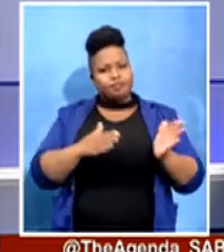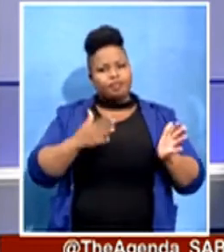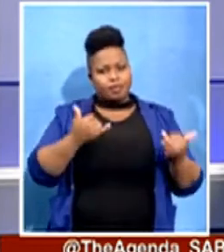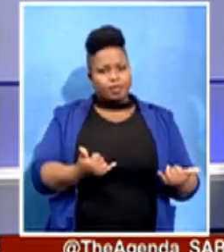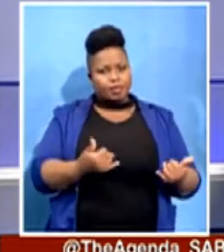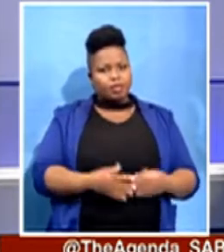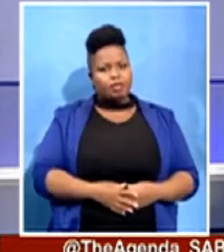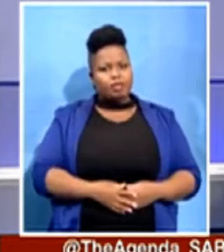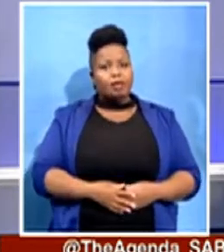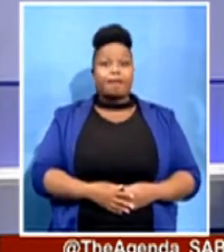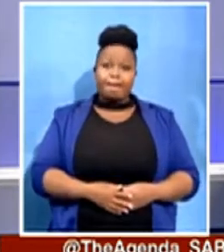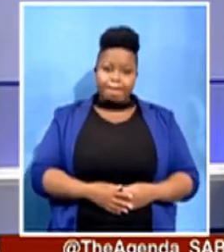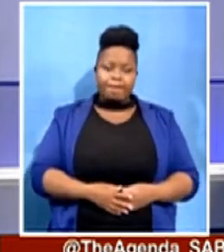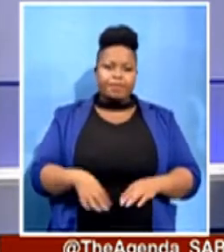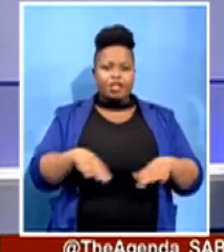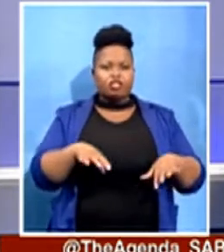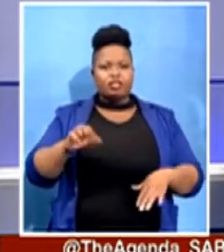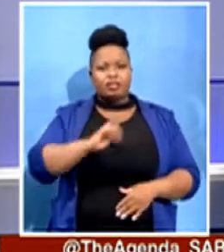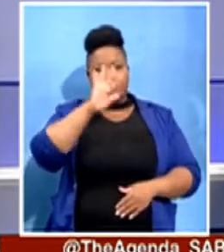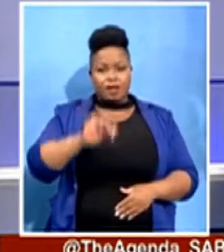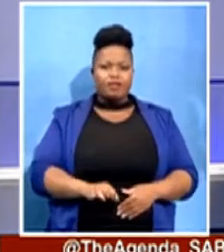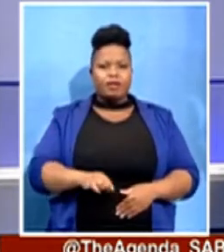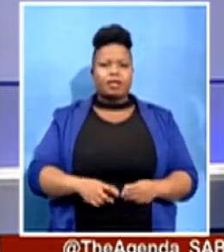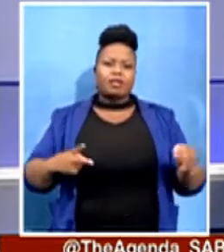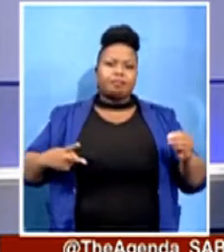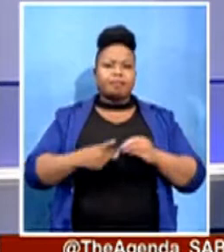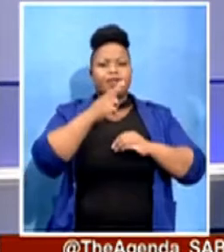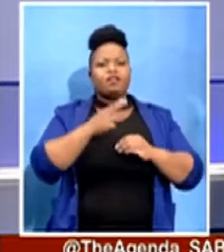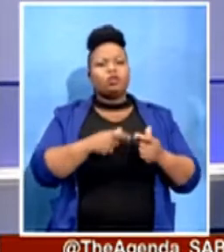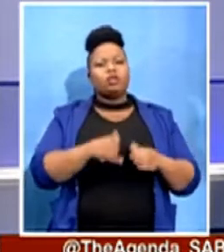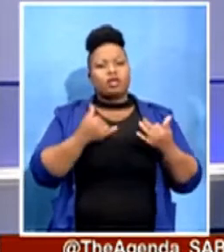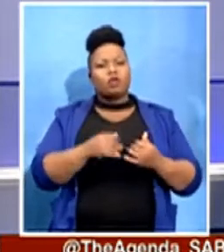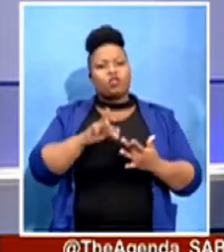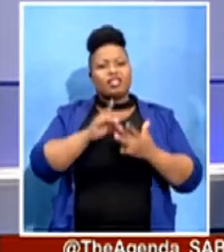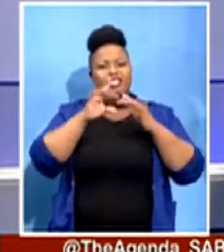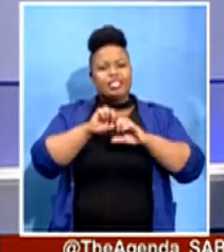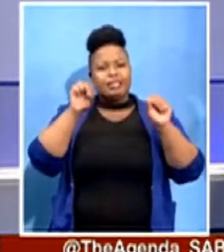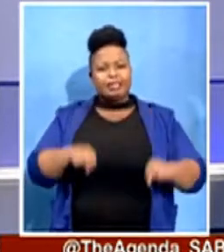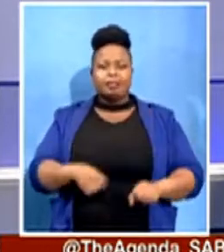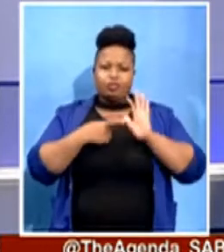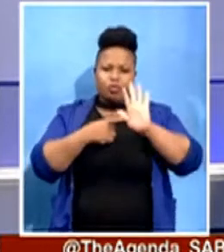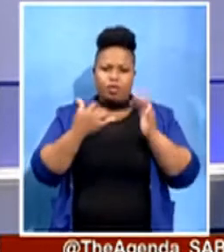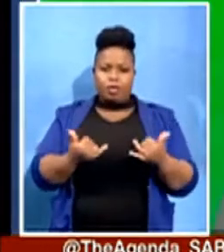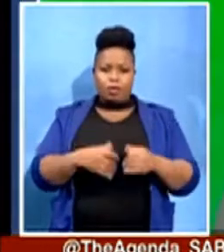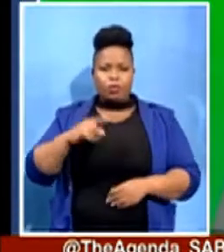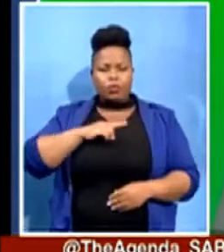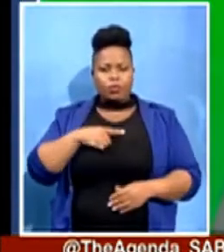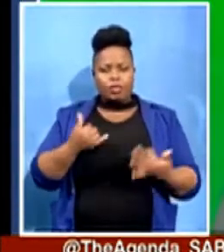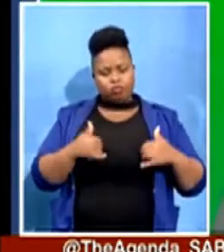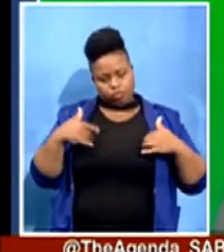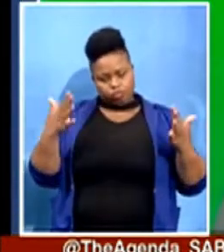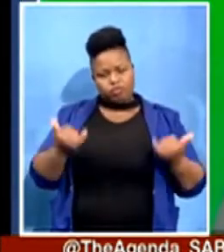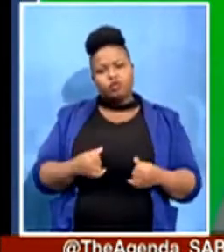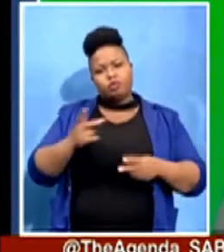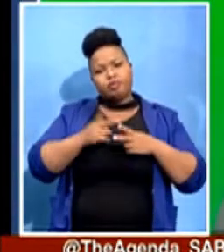is unveiling a candidate election system. This is part of the party's preparations for the upcoming local government elections. Let's take